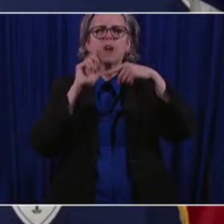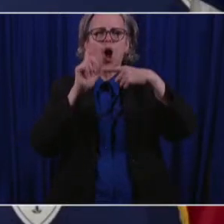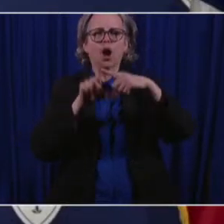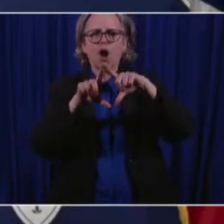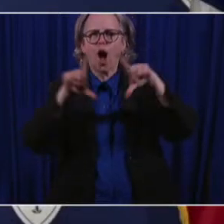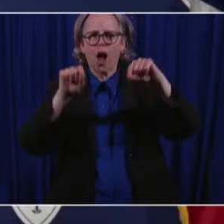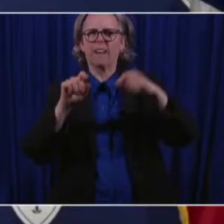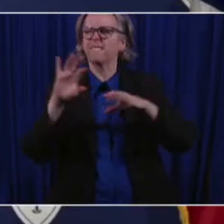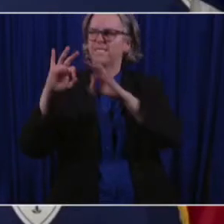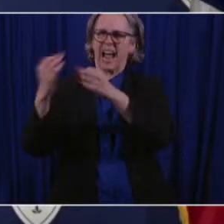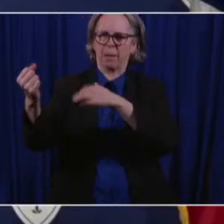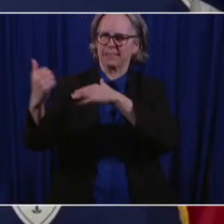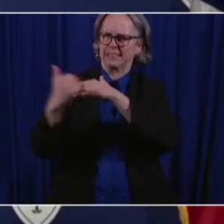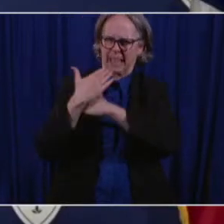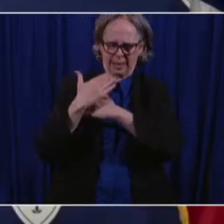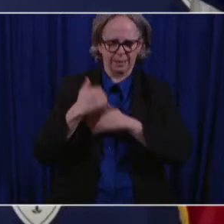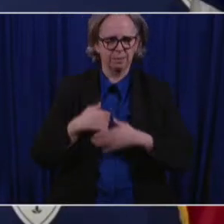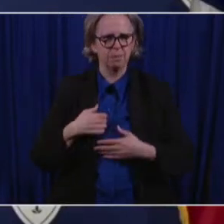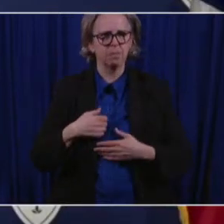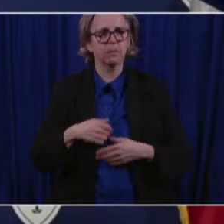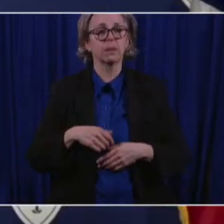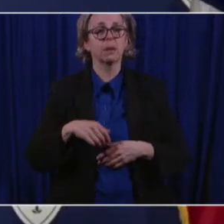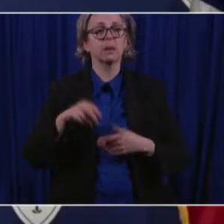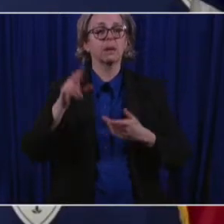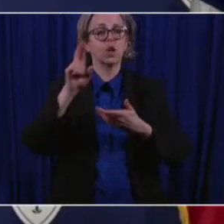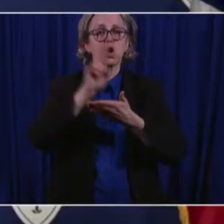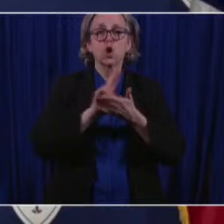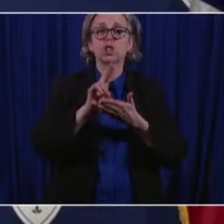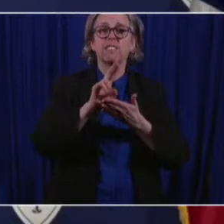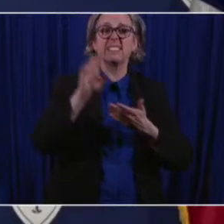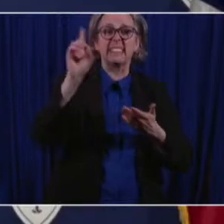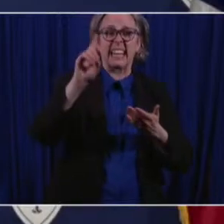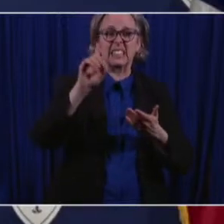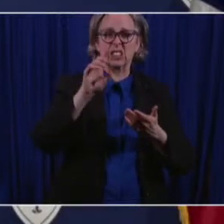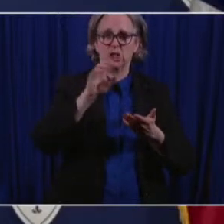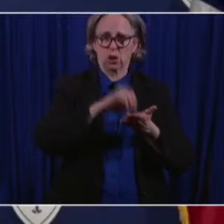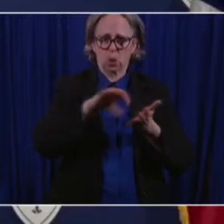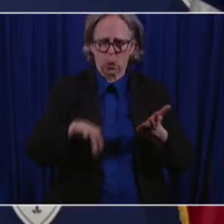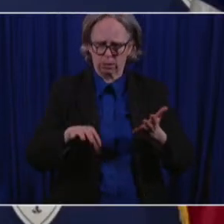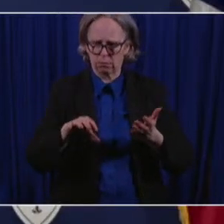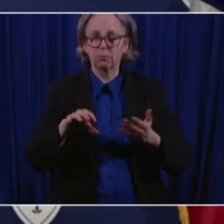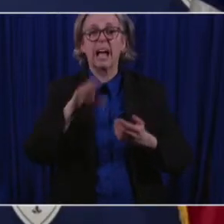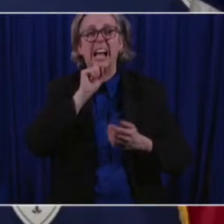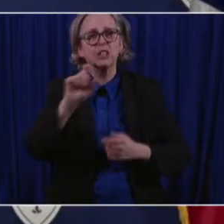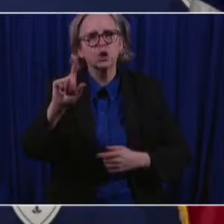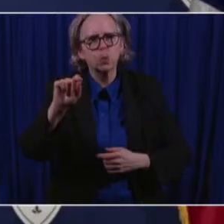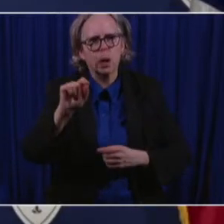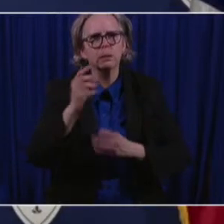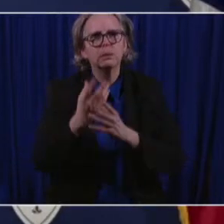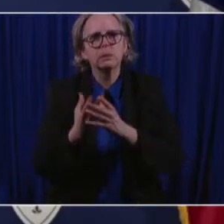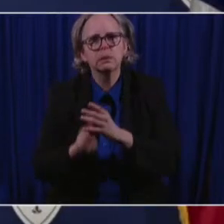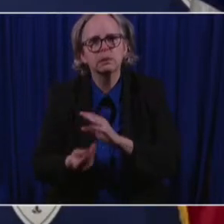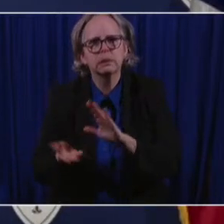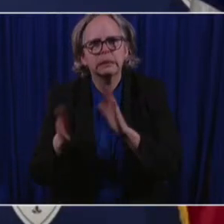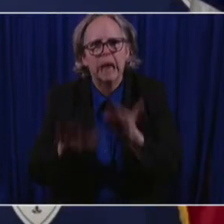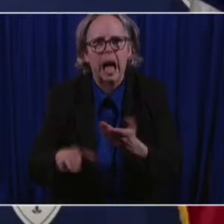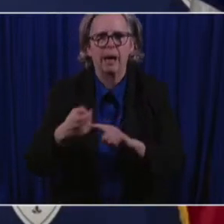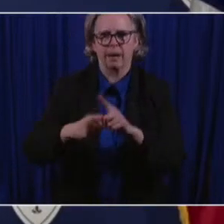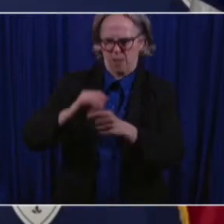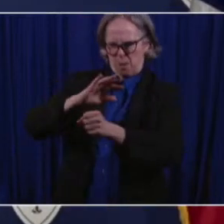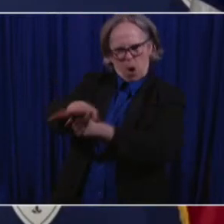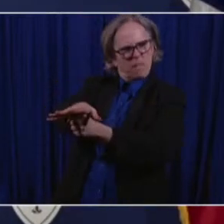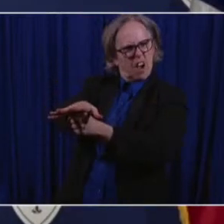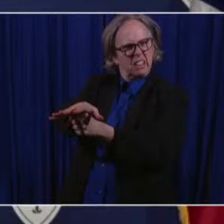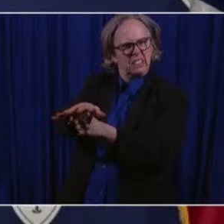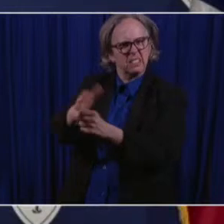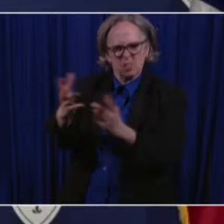of Dayton student. So it can strike and have horrible, horrible consequences